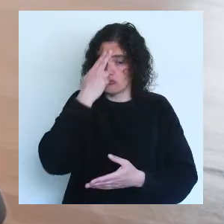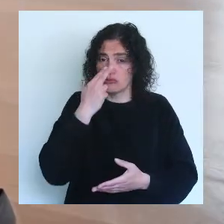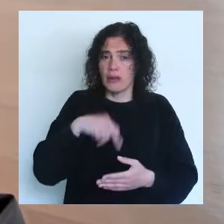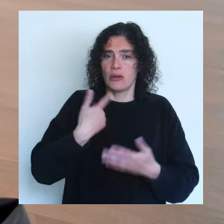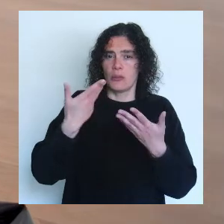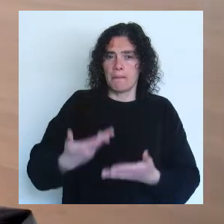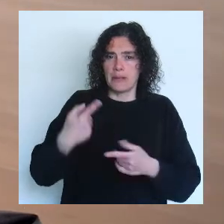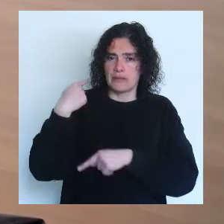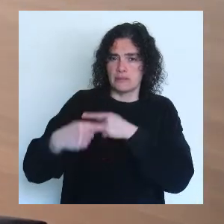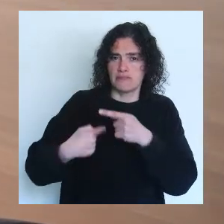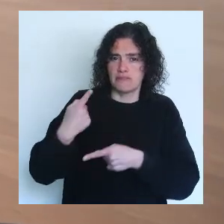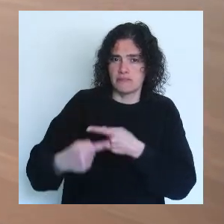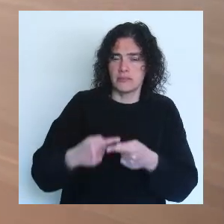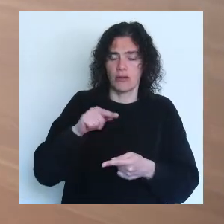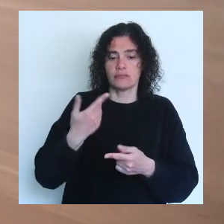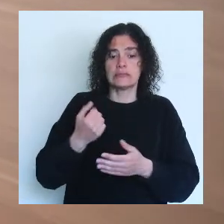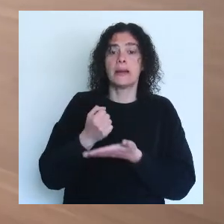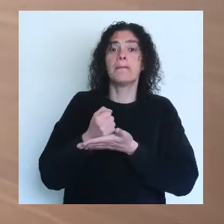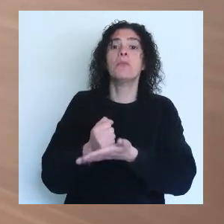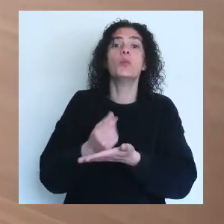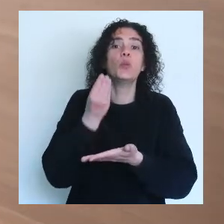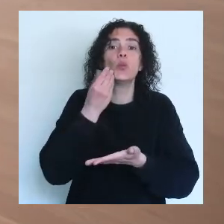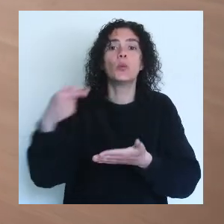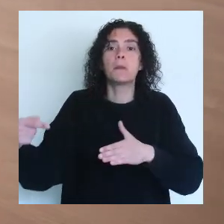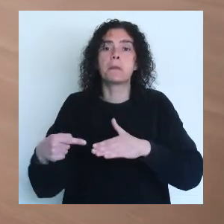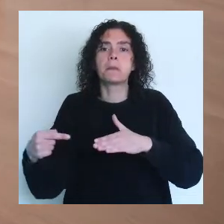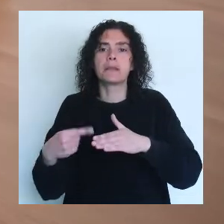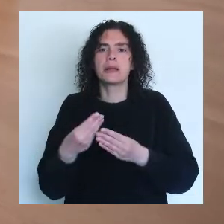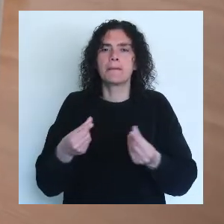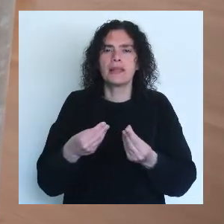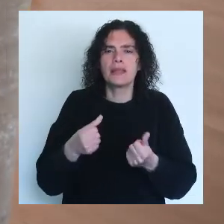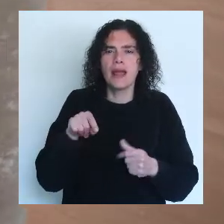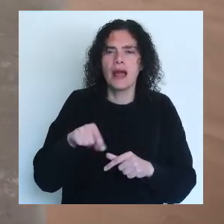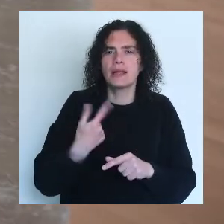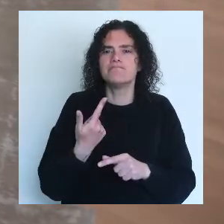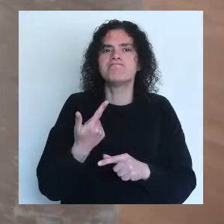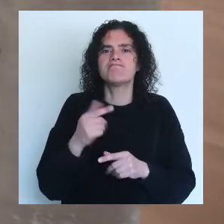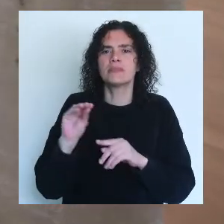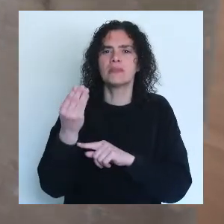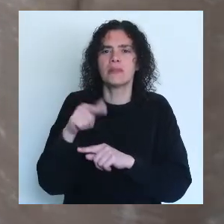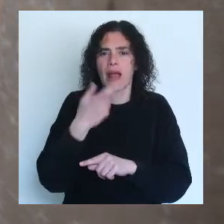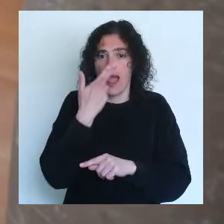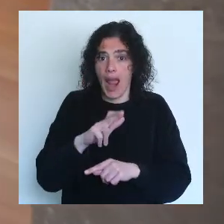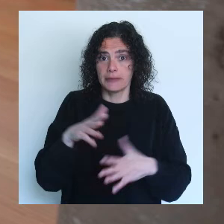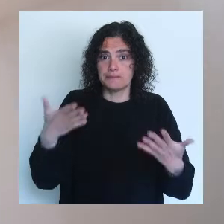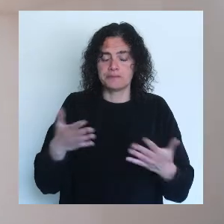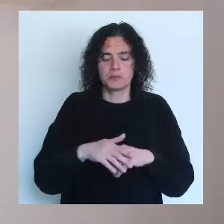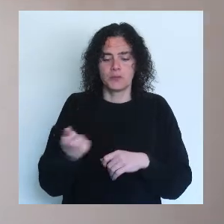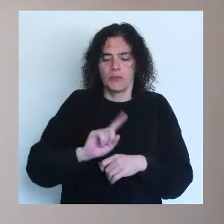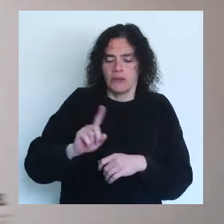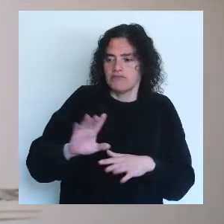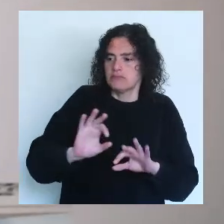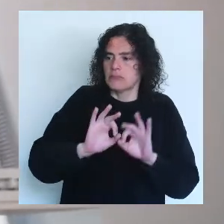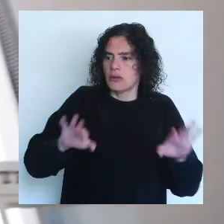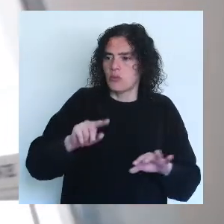history, the weight of tradition, is supported by this immaterial element, which is here.